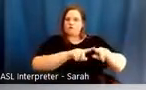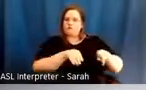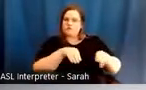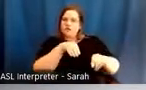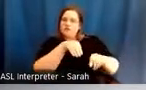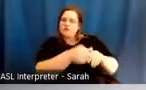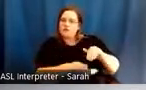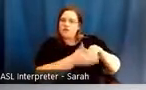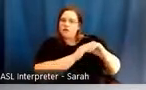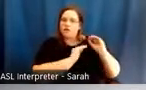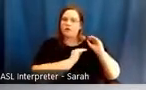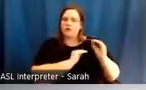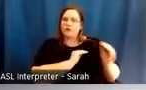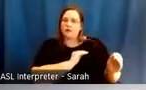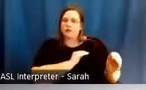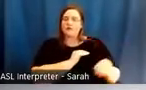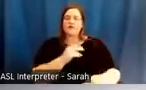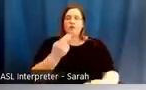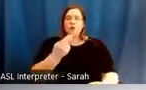yeah,